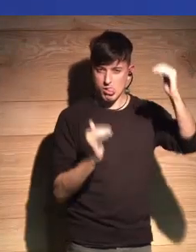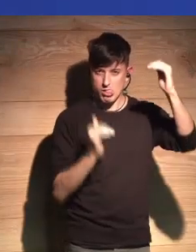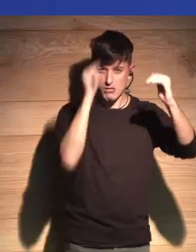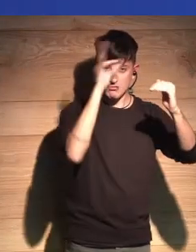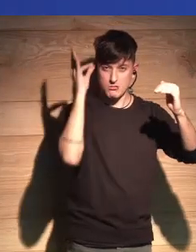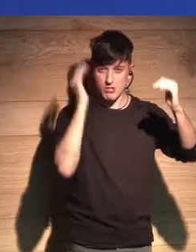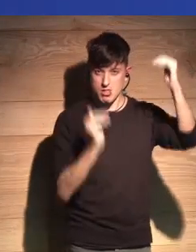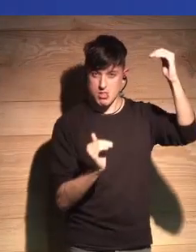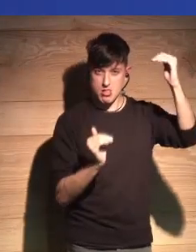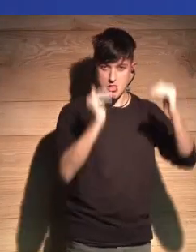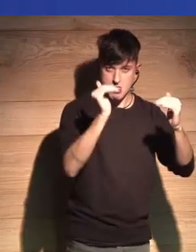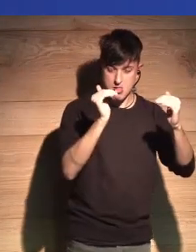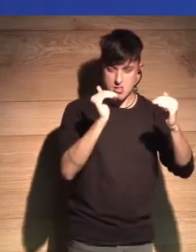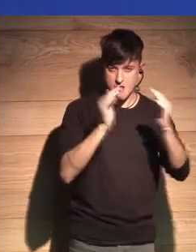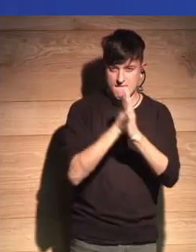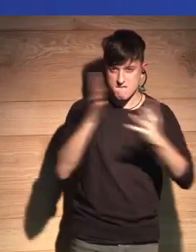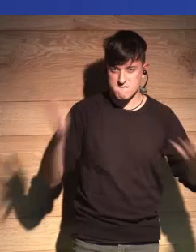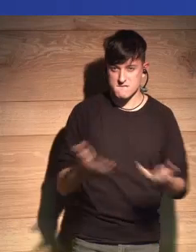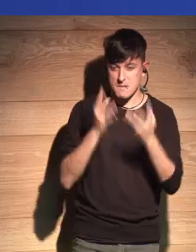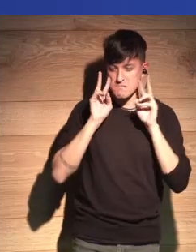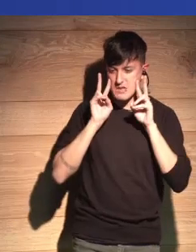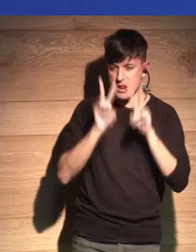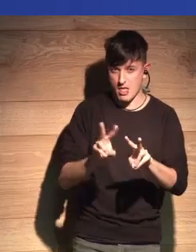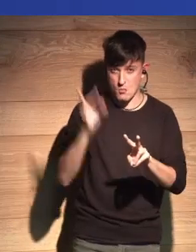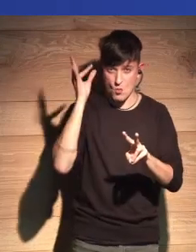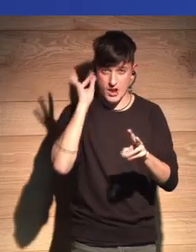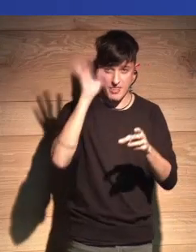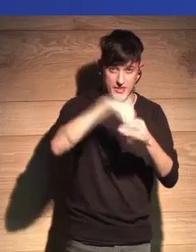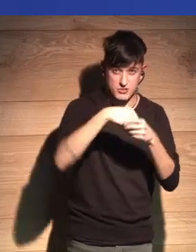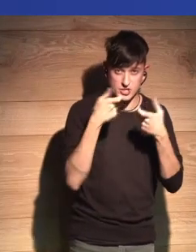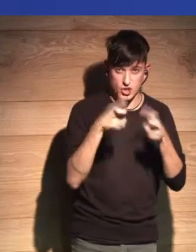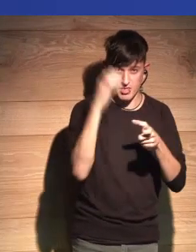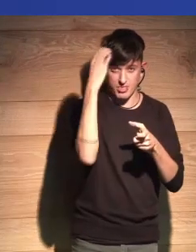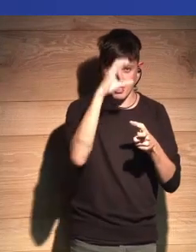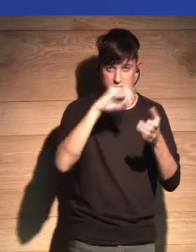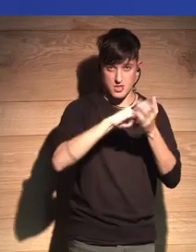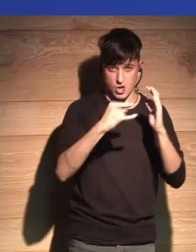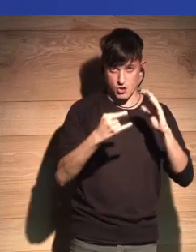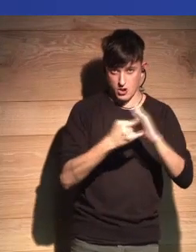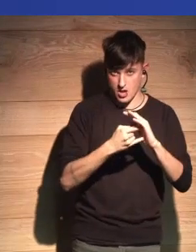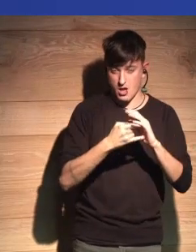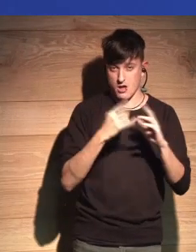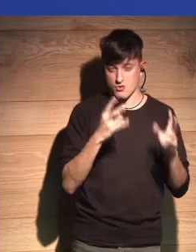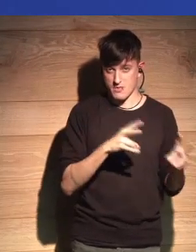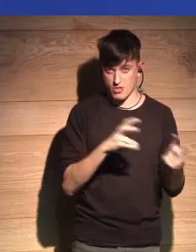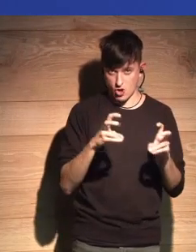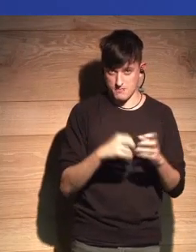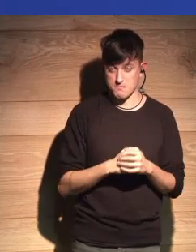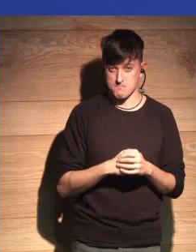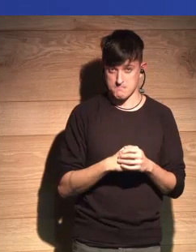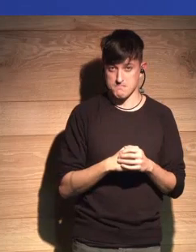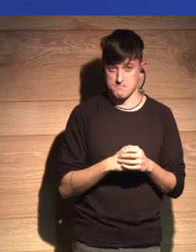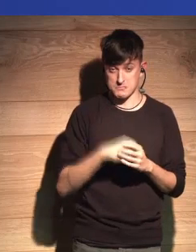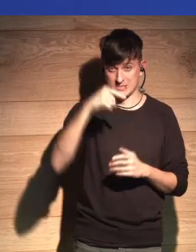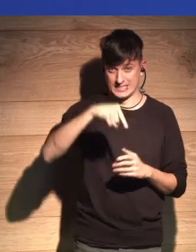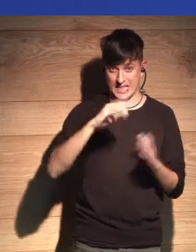want to contribute to break the gender gap and promote the presence of women in science,